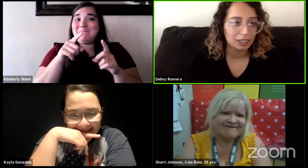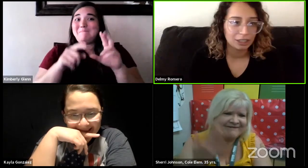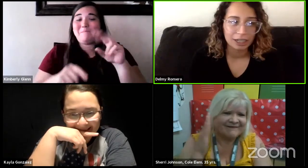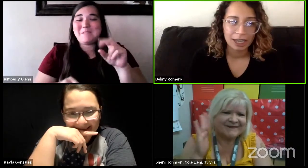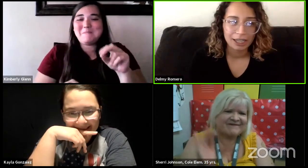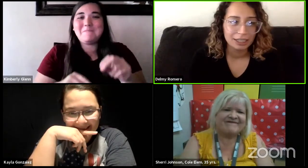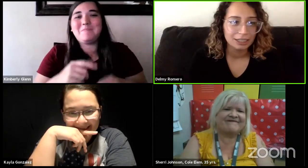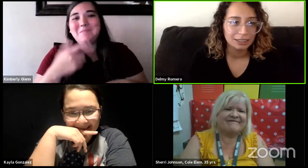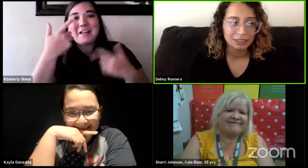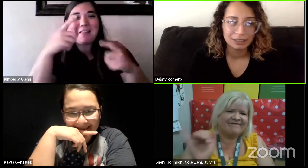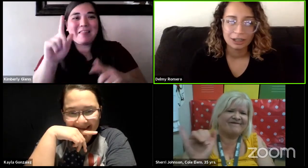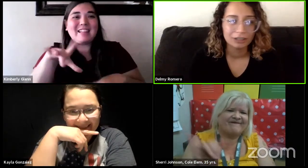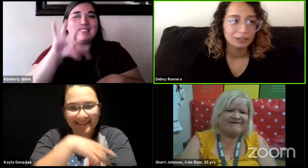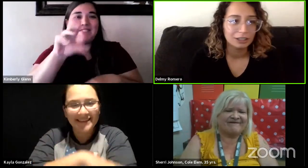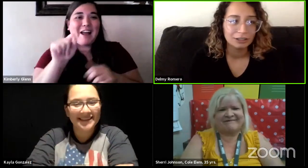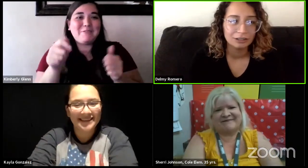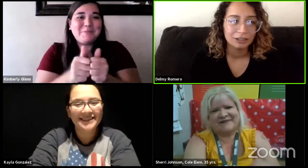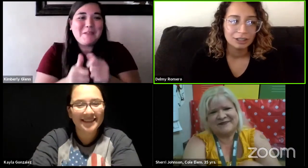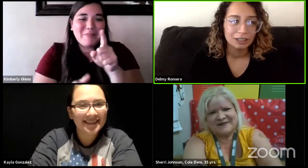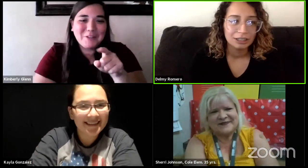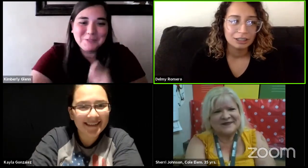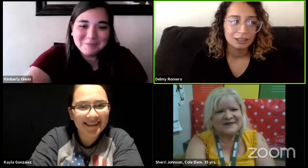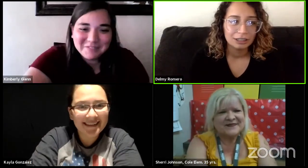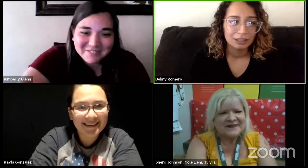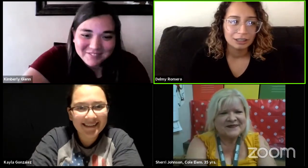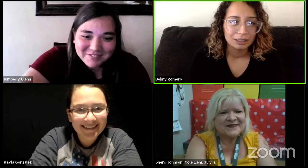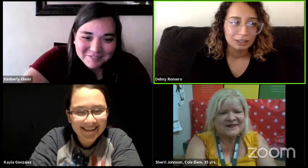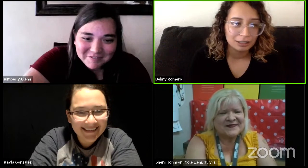Sherry's shaking her head. No, I don't know.